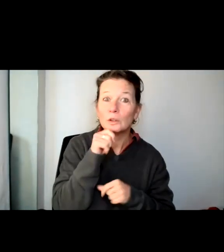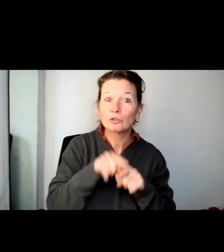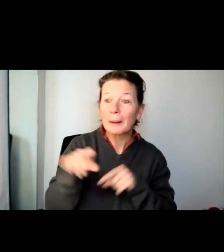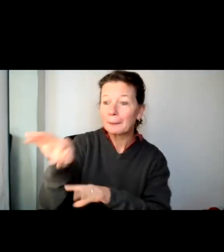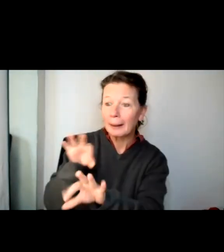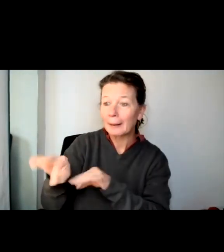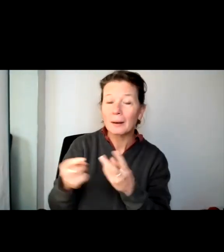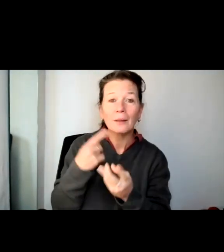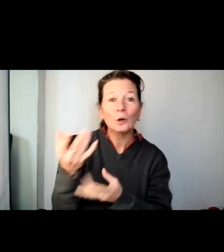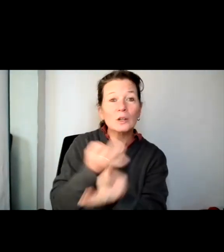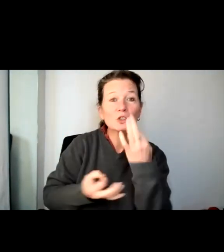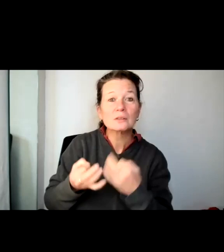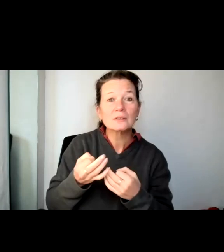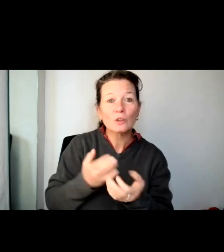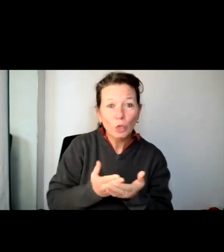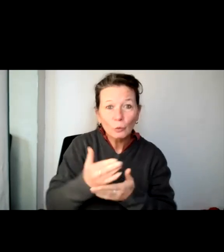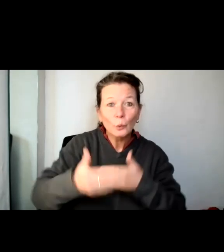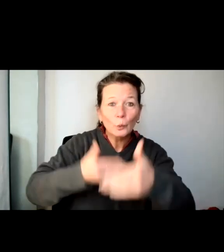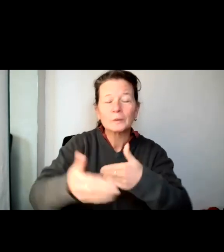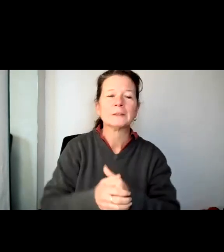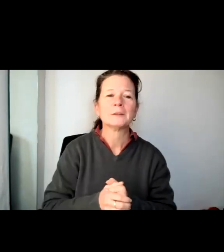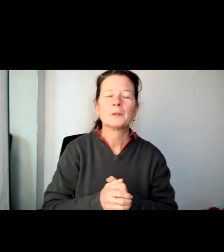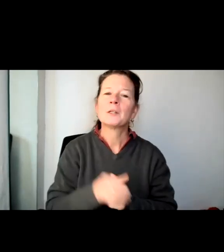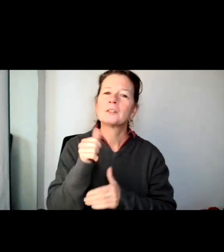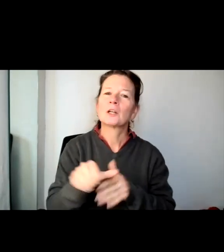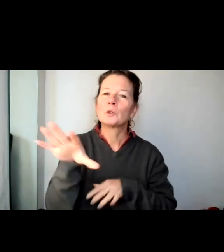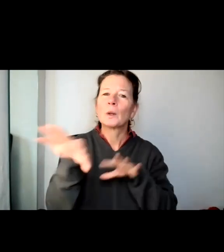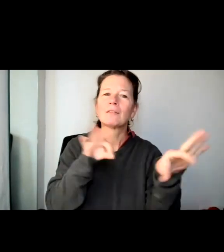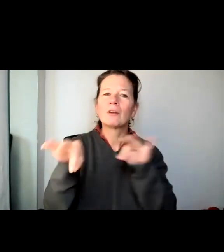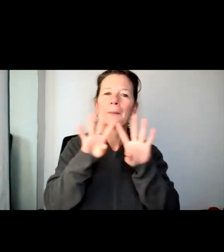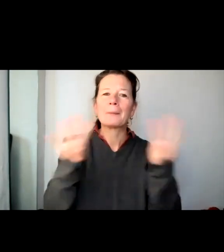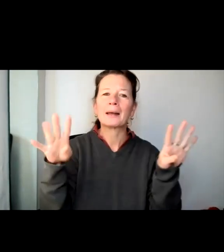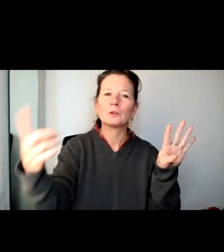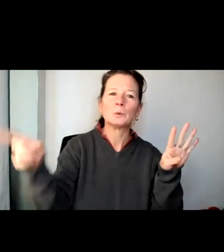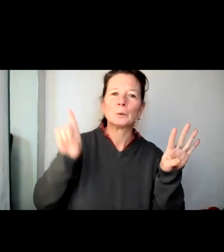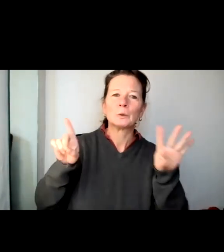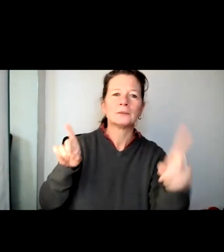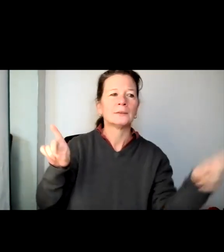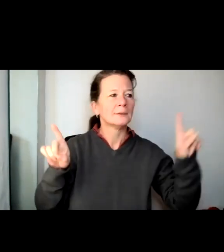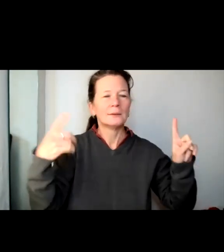on. So I'm going to start to invite the panel to join in now.